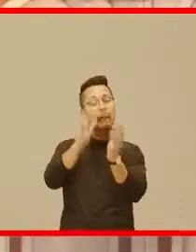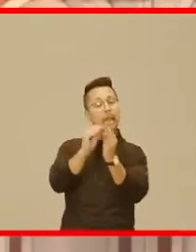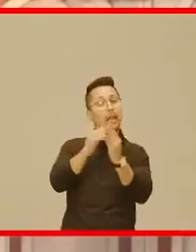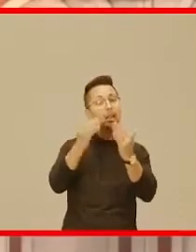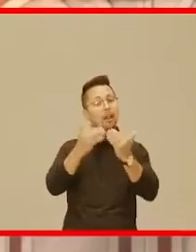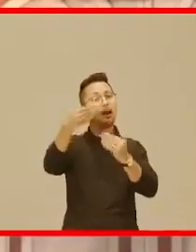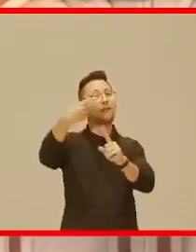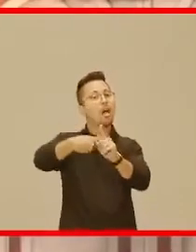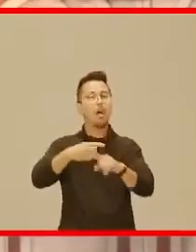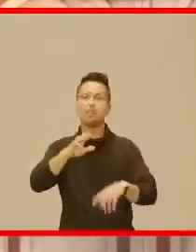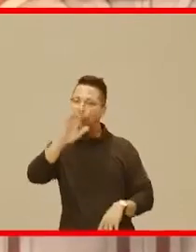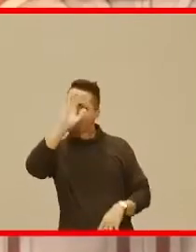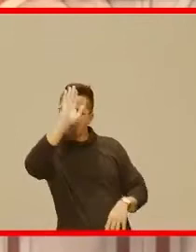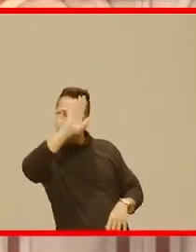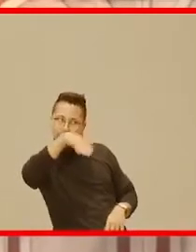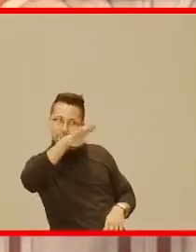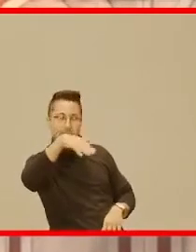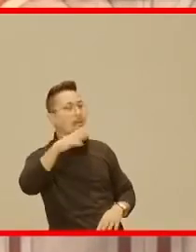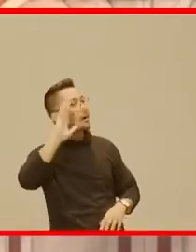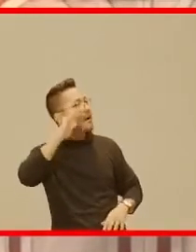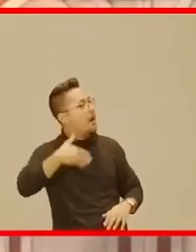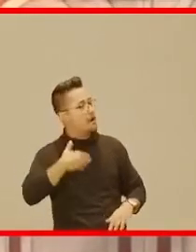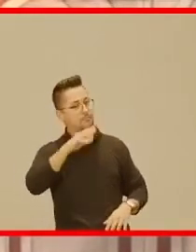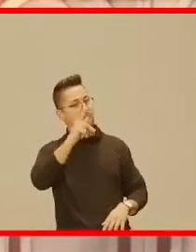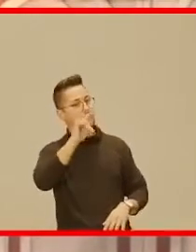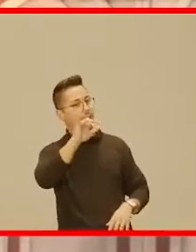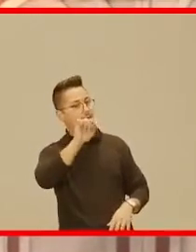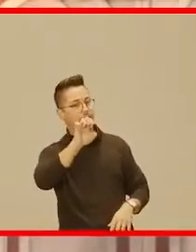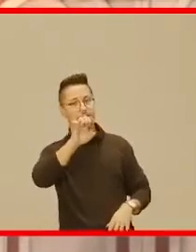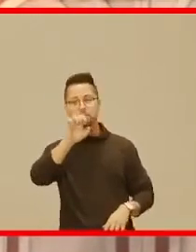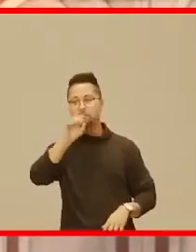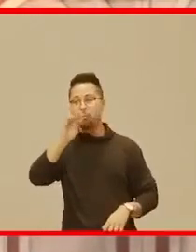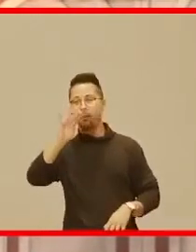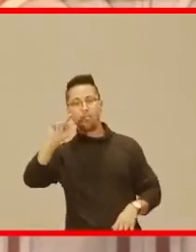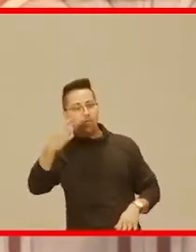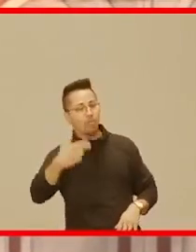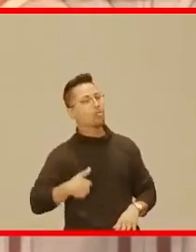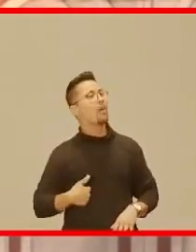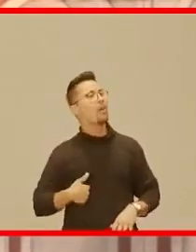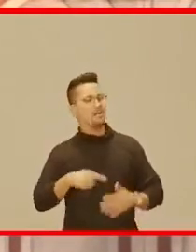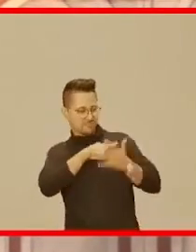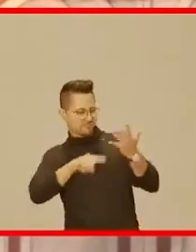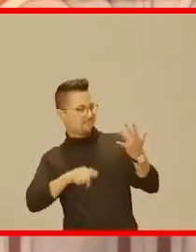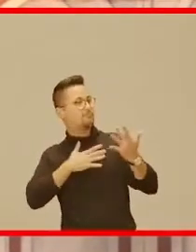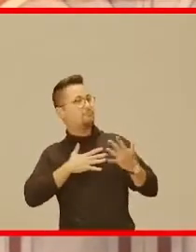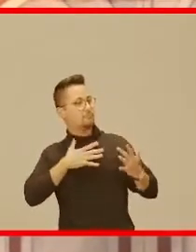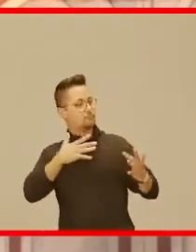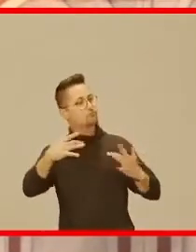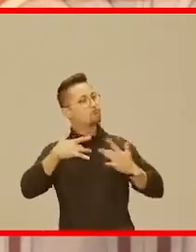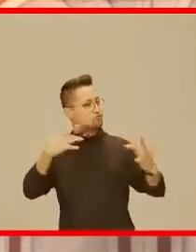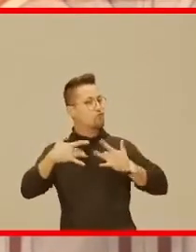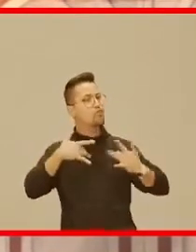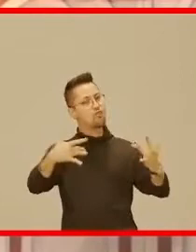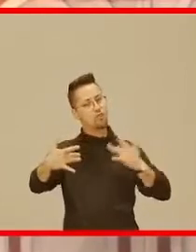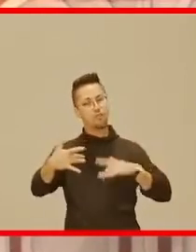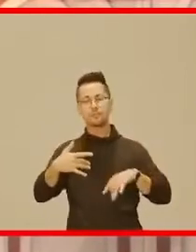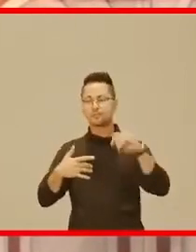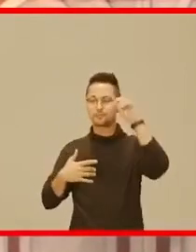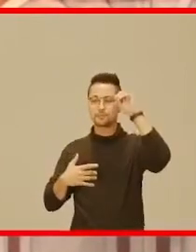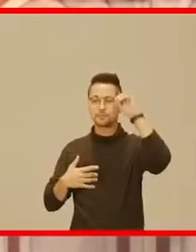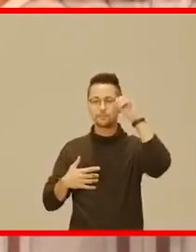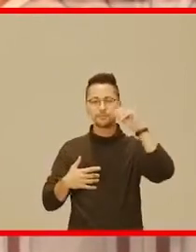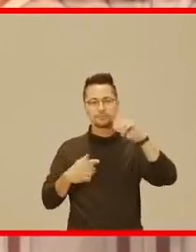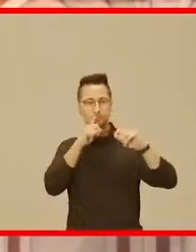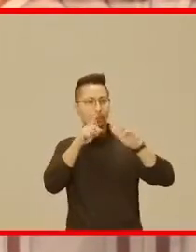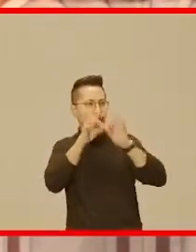in your district. These are the issues that are important to me because of X, Y, Z. That's right. Because in the summer, they're not in legislative session. So they have a